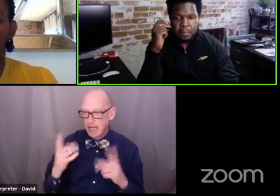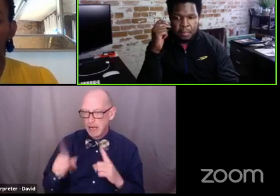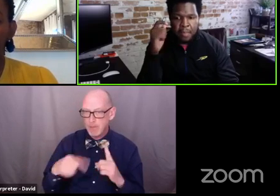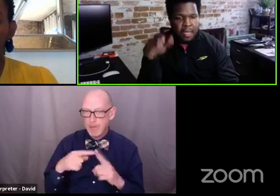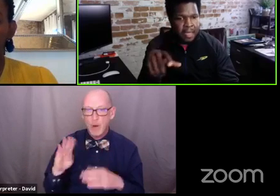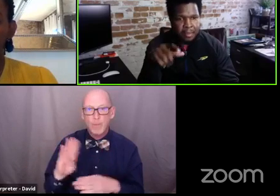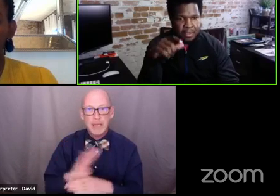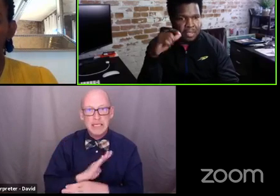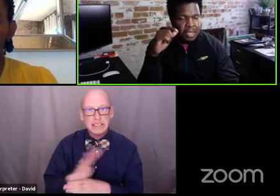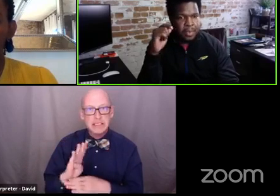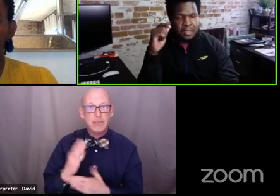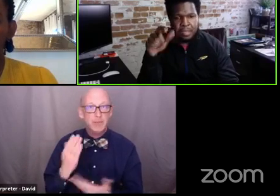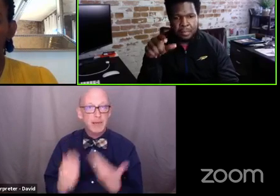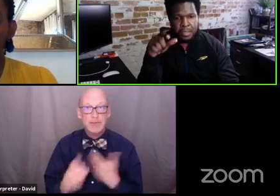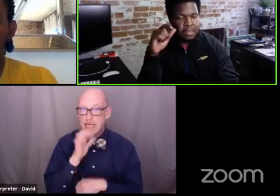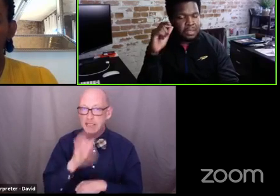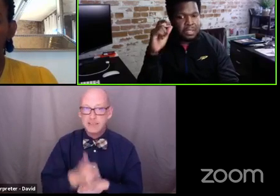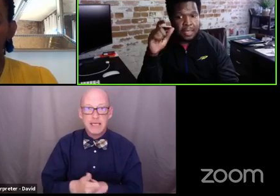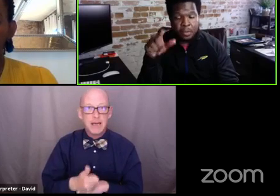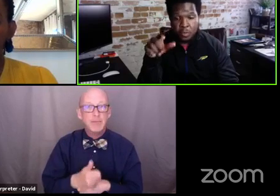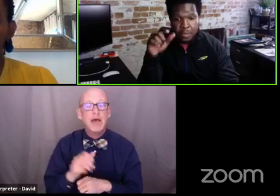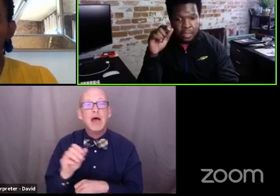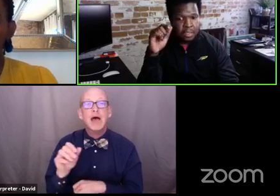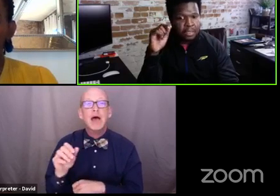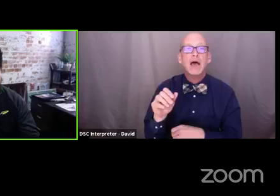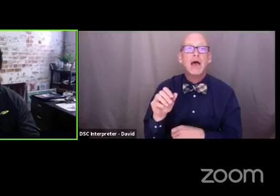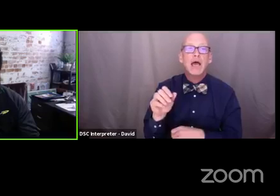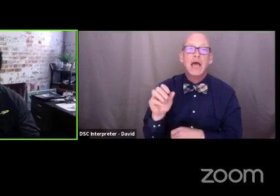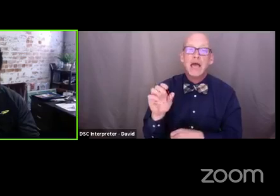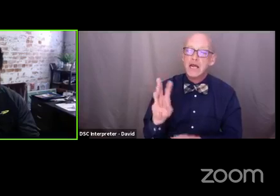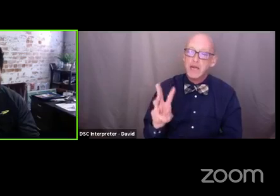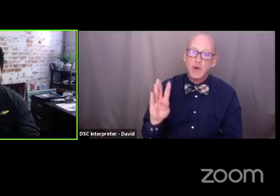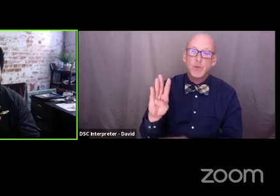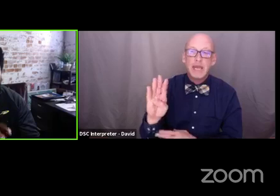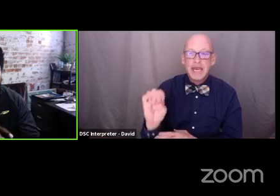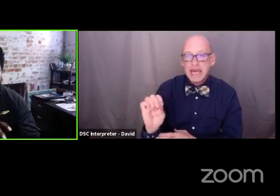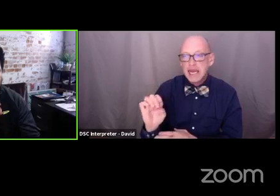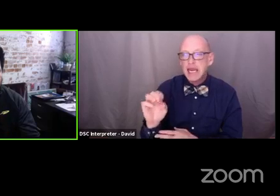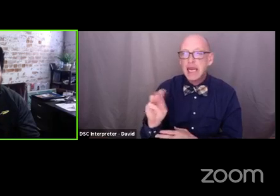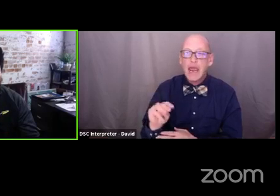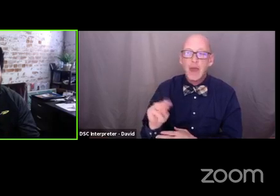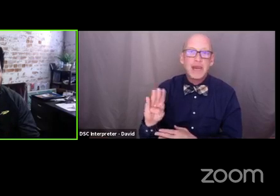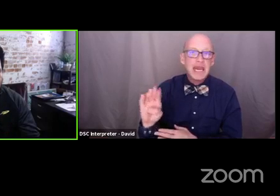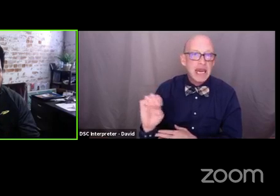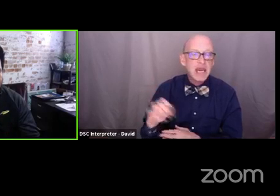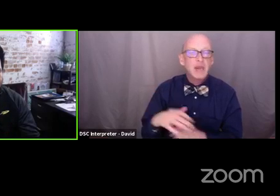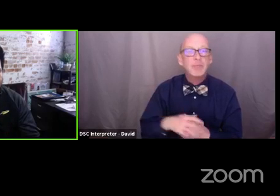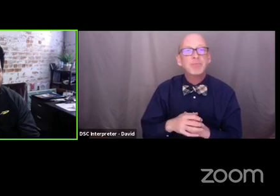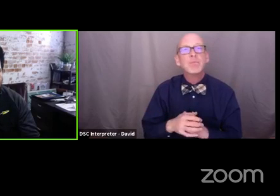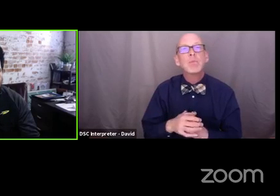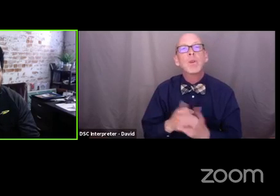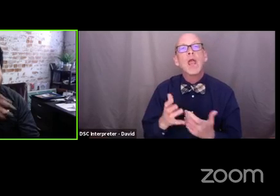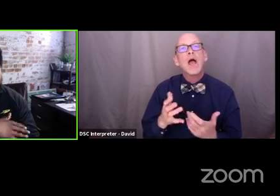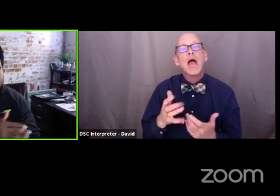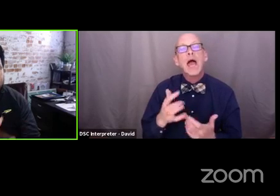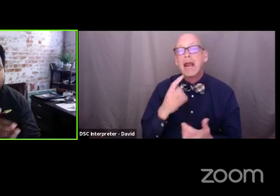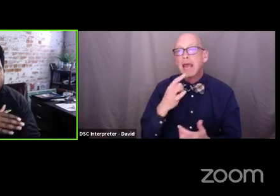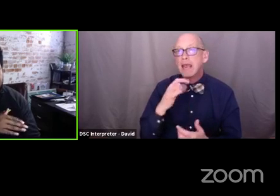that may not be set up as MBEs, WBEs, and there's so many advantages. And I'd love you to talk about this